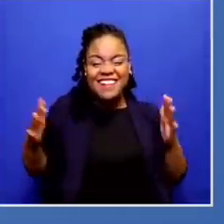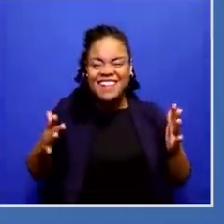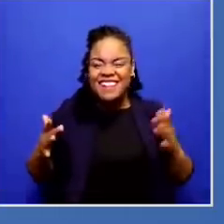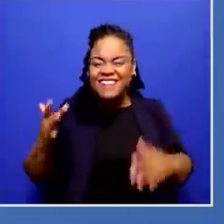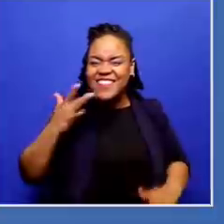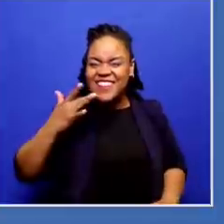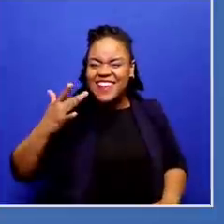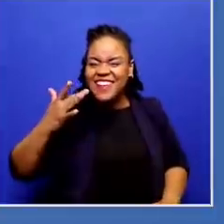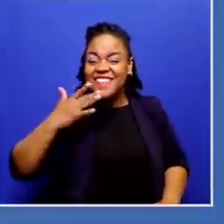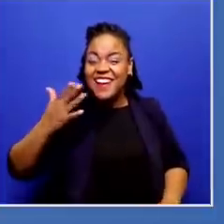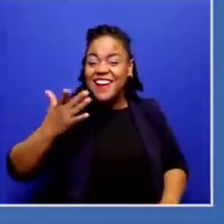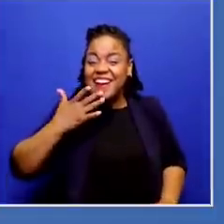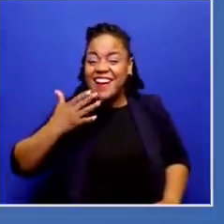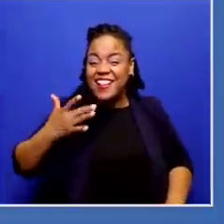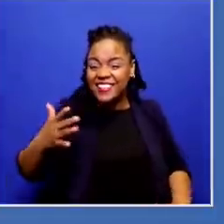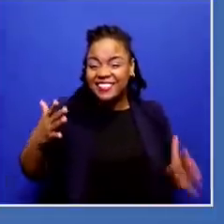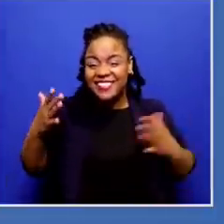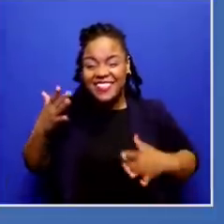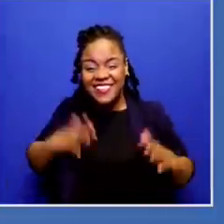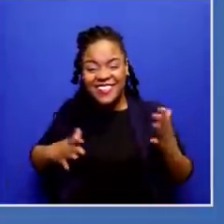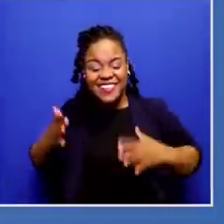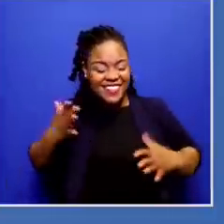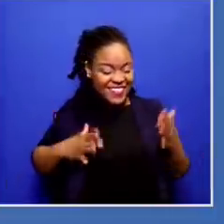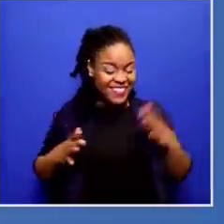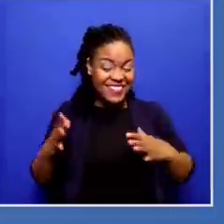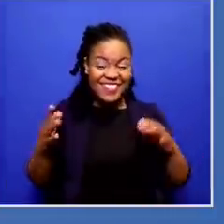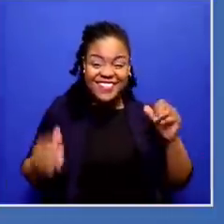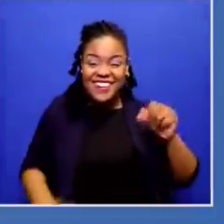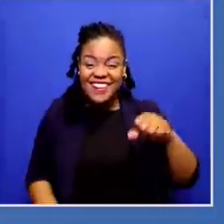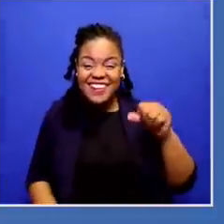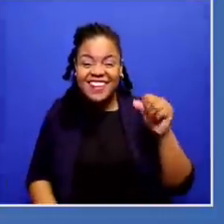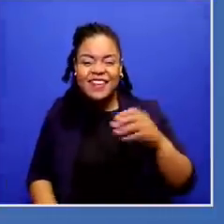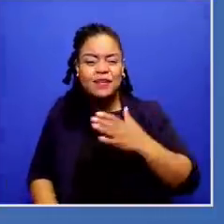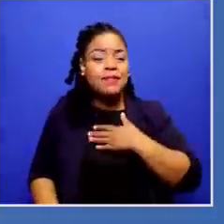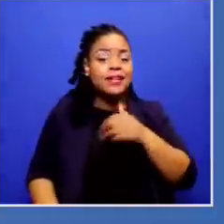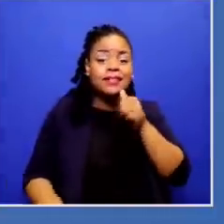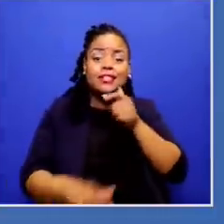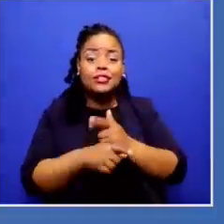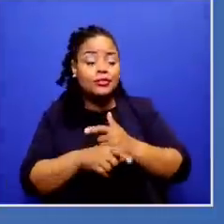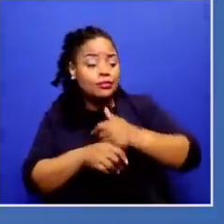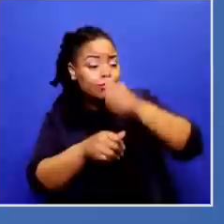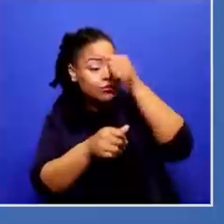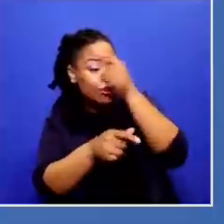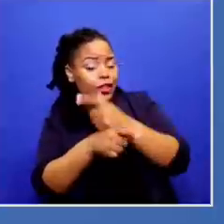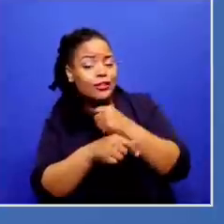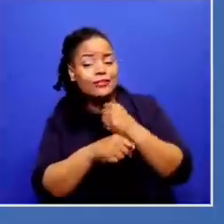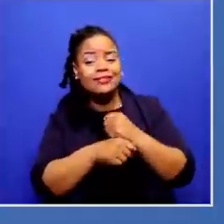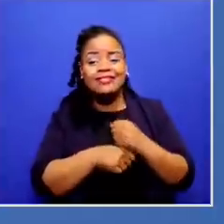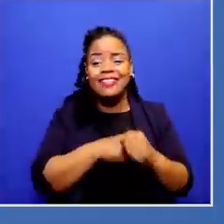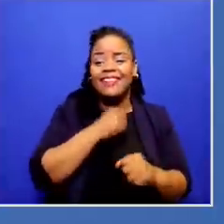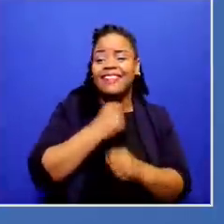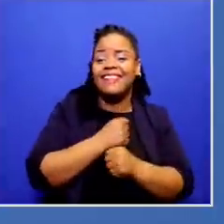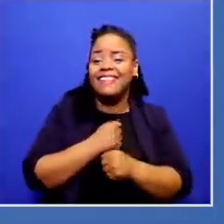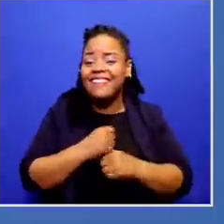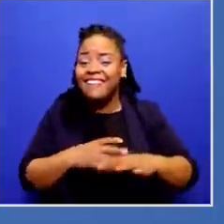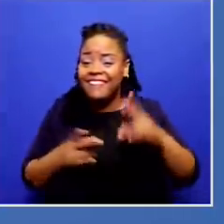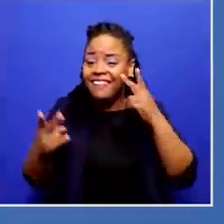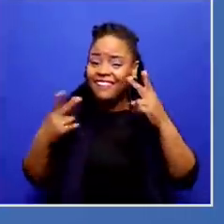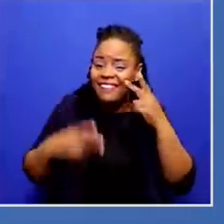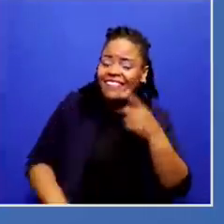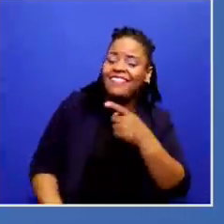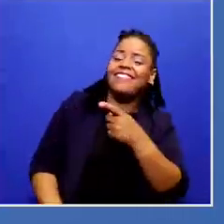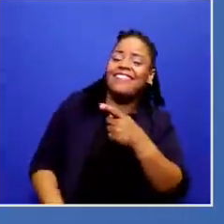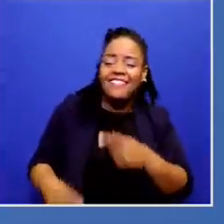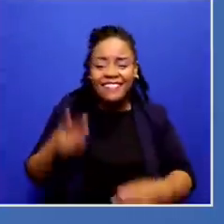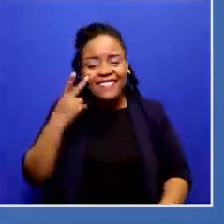closer. My sisters and my brothers, see them like new brother on my